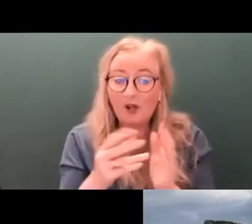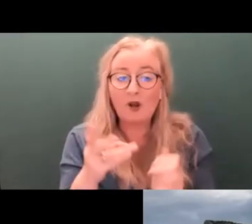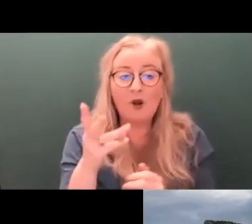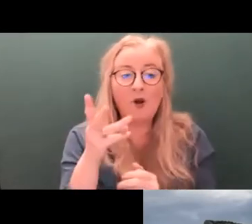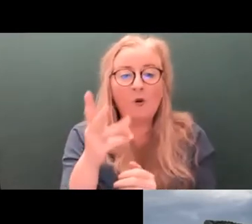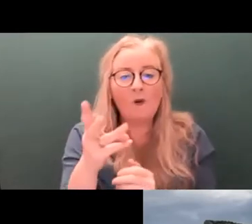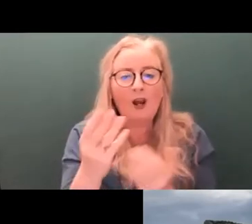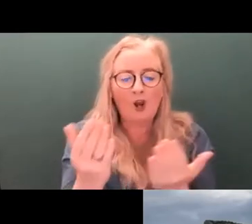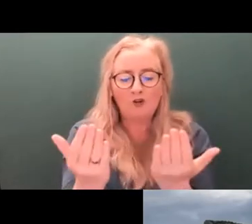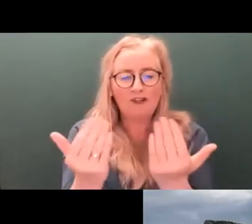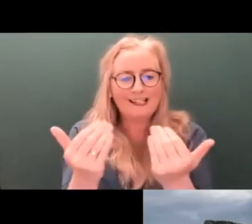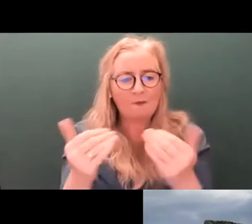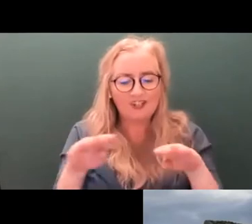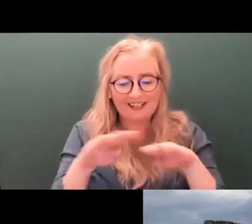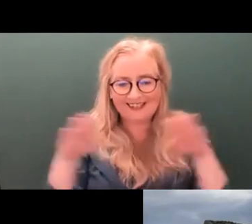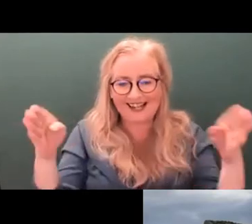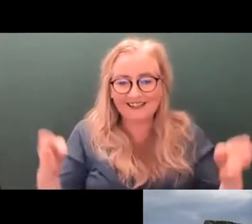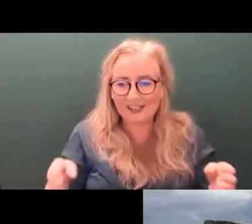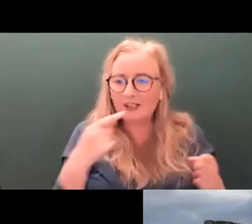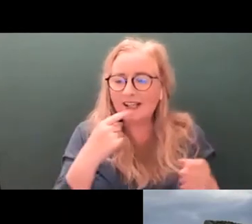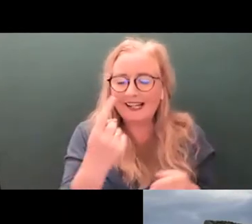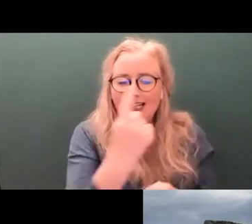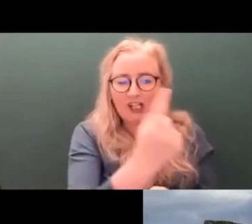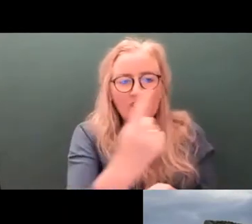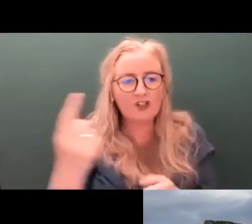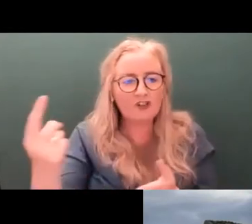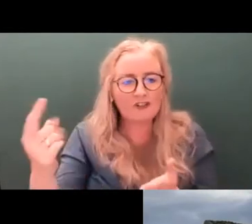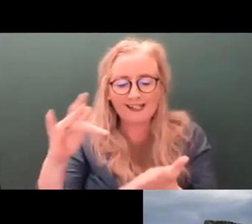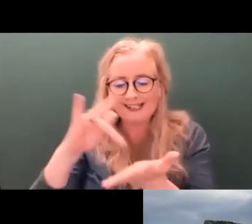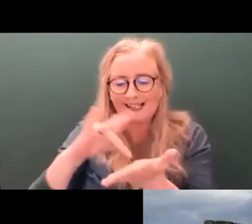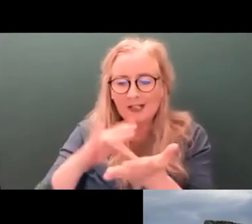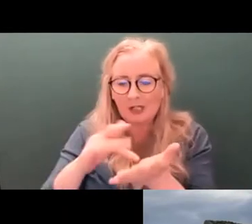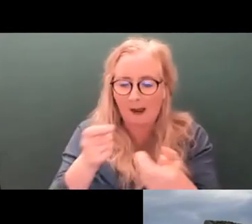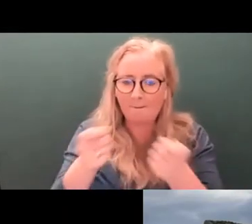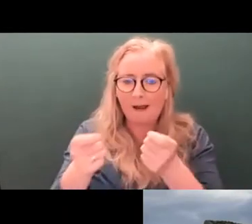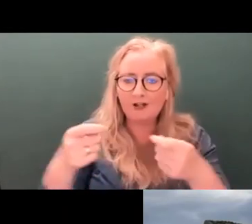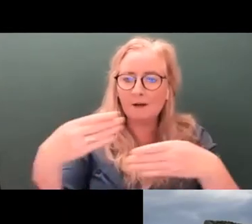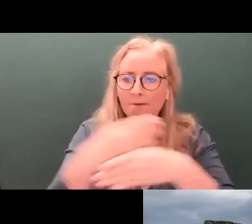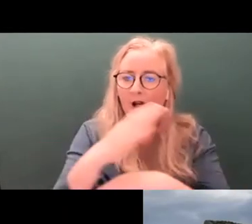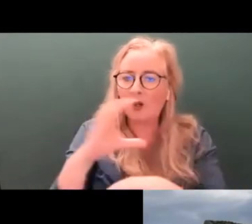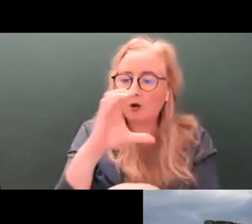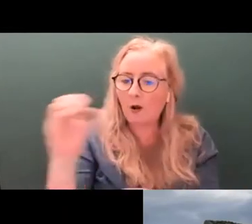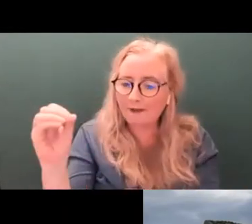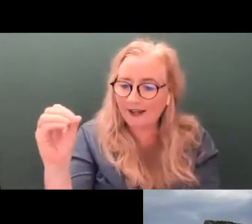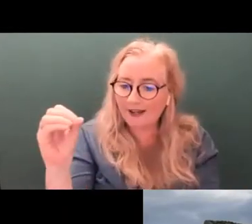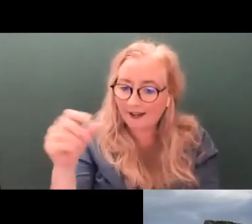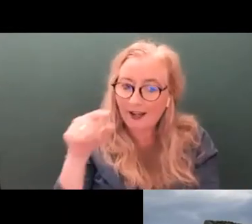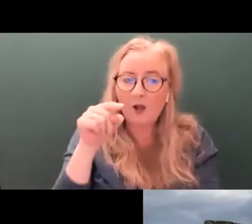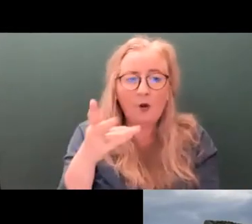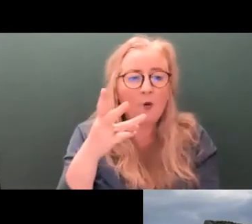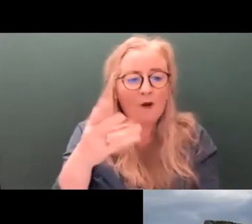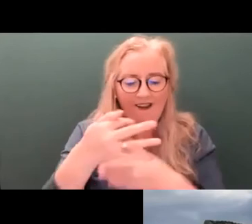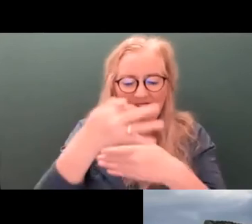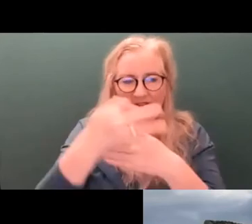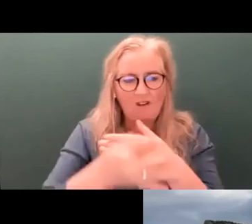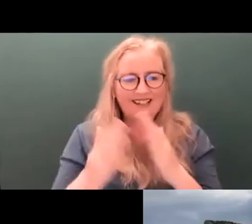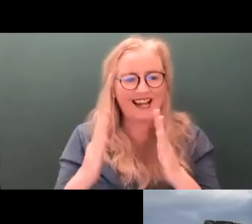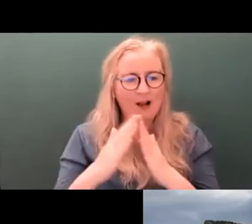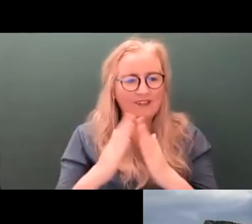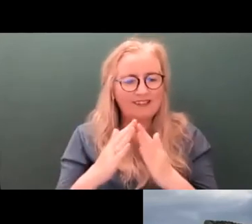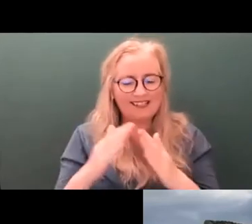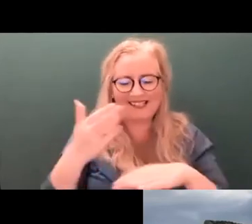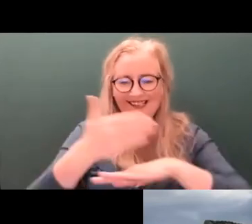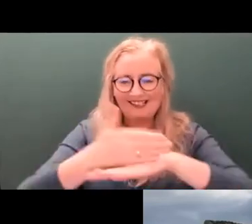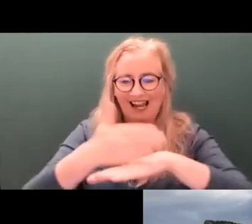the reception desk and each of these centres are managed by a company and they'll have a front of house staff. So, you know, that's who